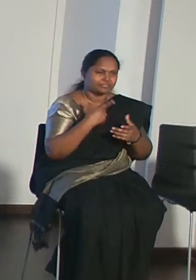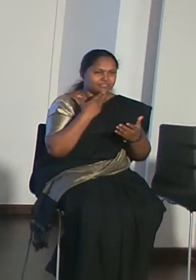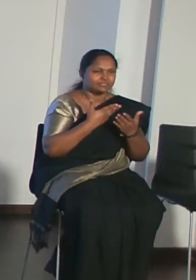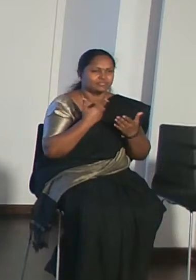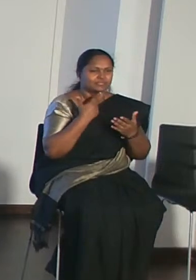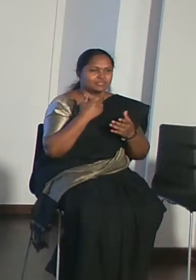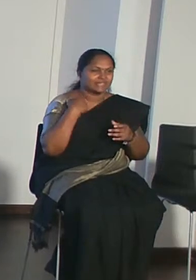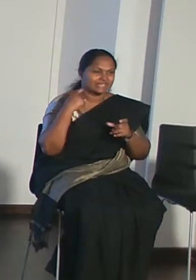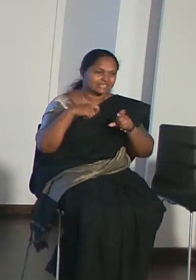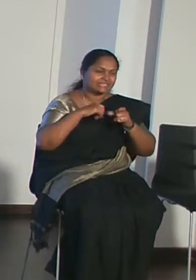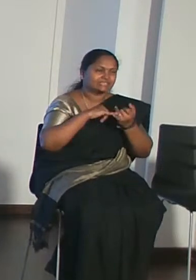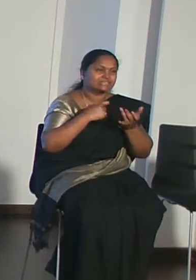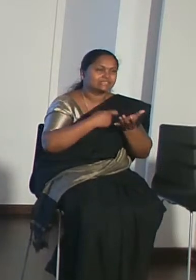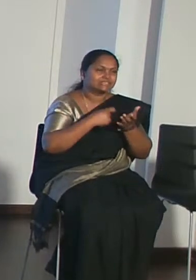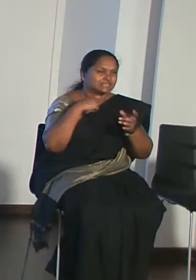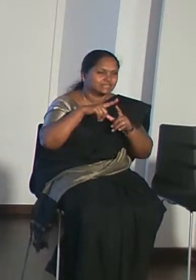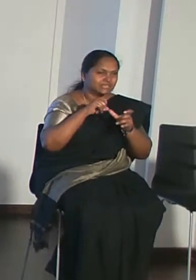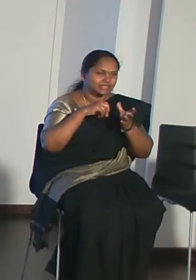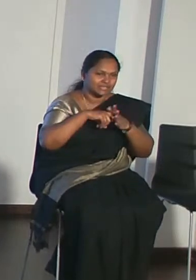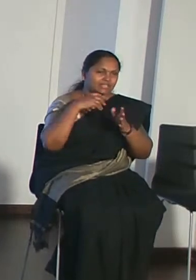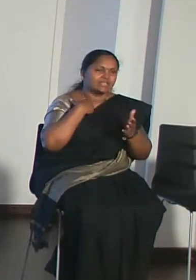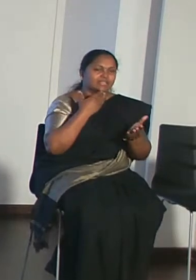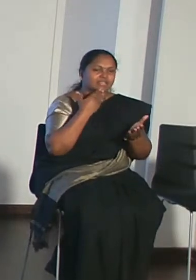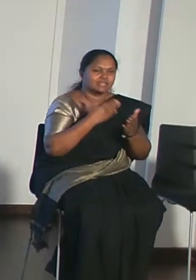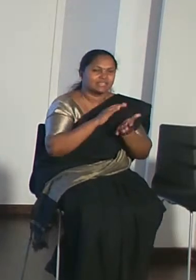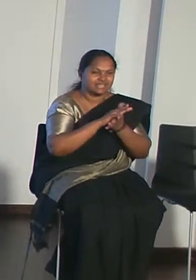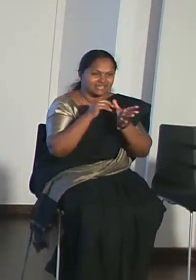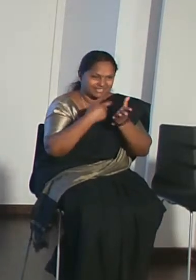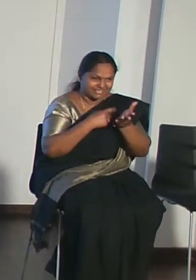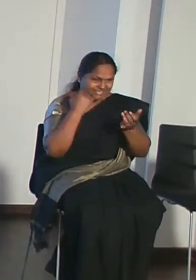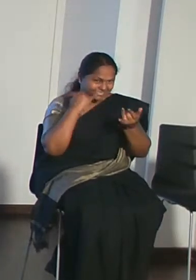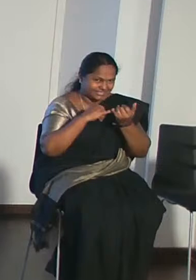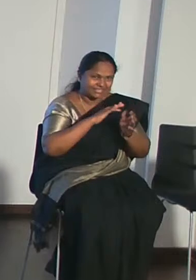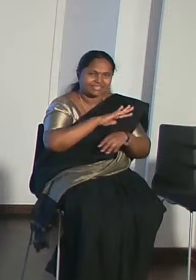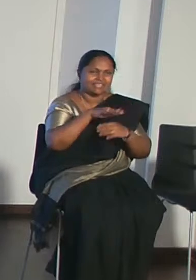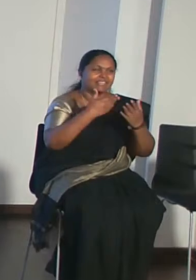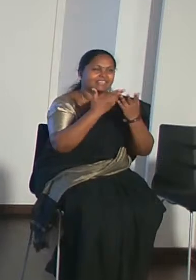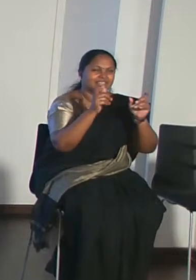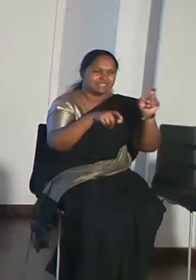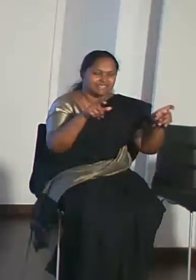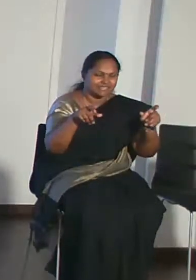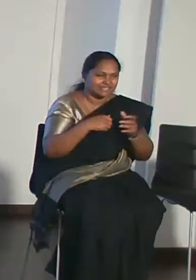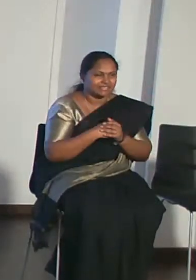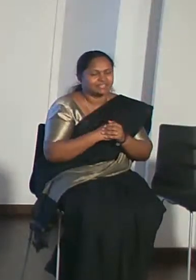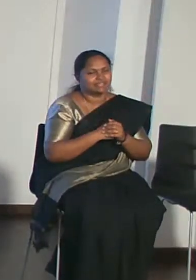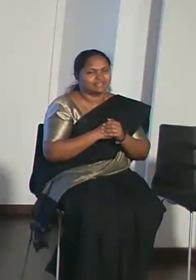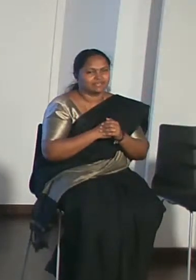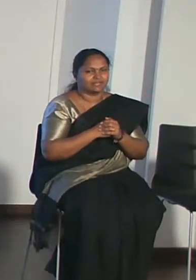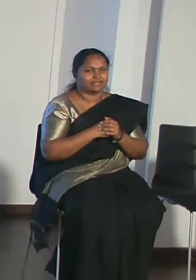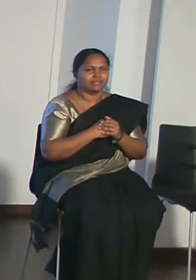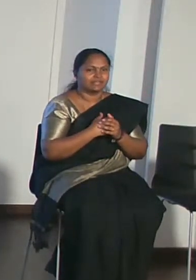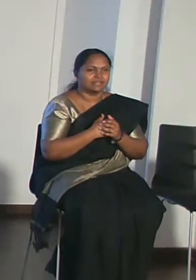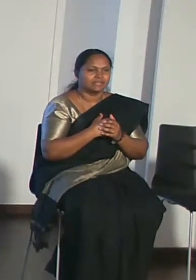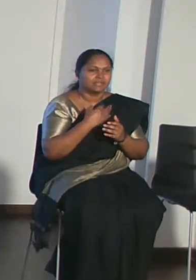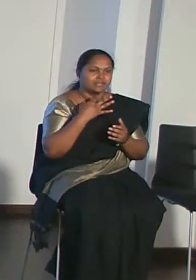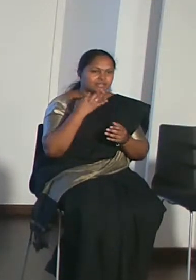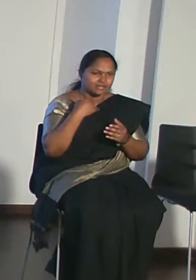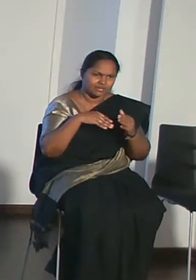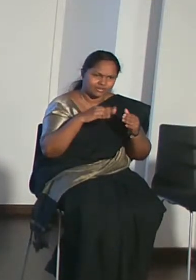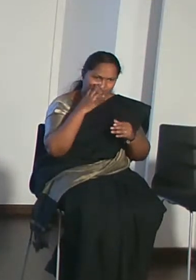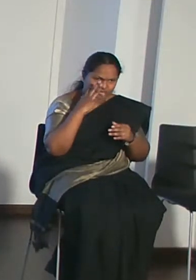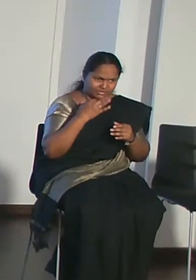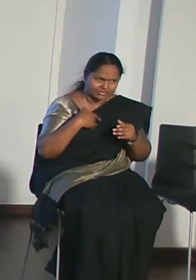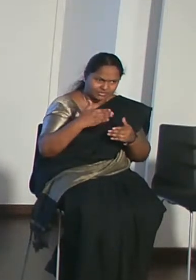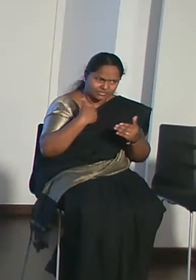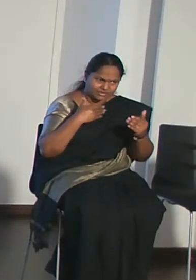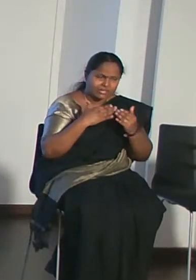Sri Lanka. Thank you, Ashad, and everybody else who's been very hospitable to me. It's